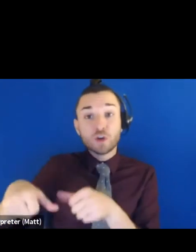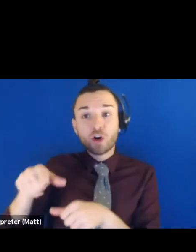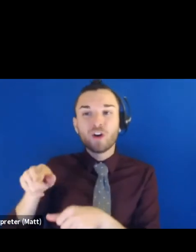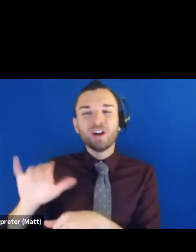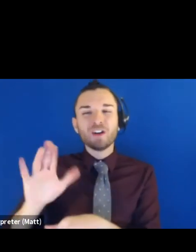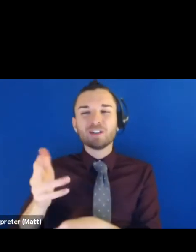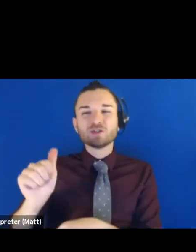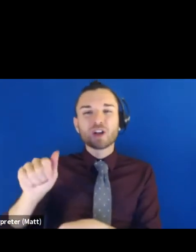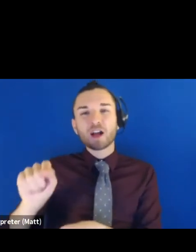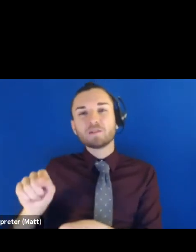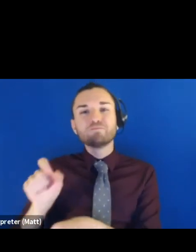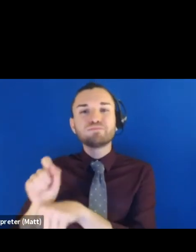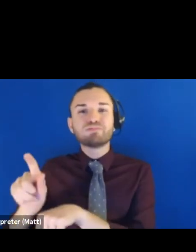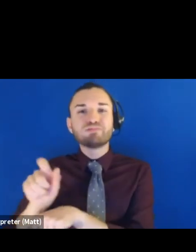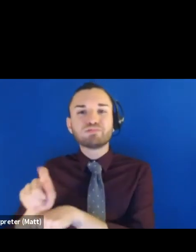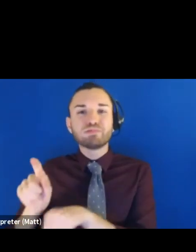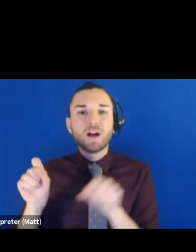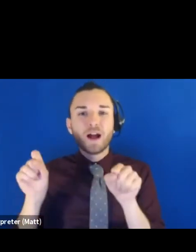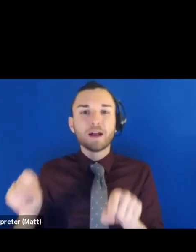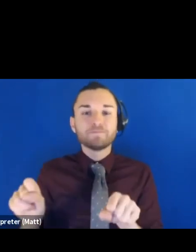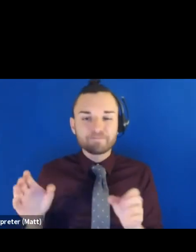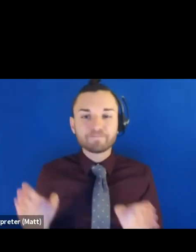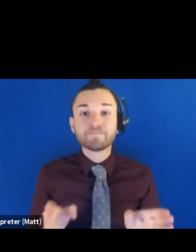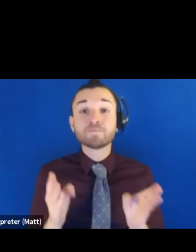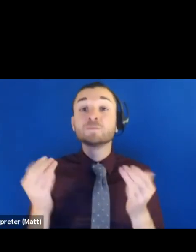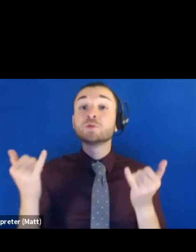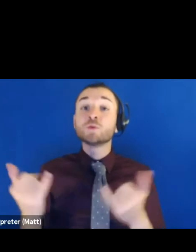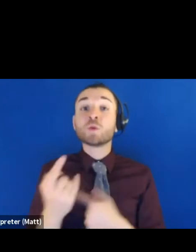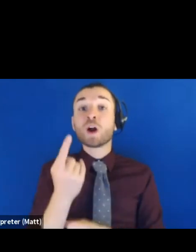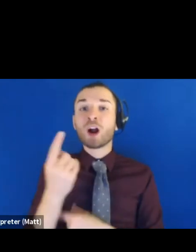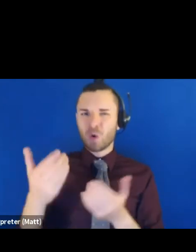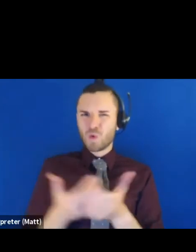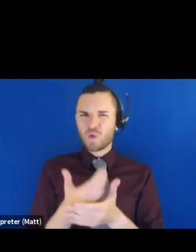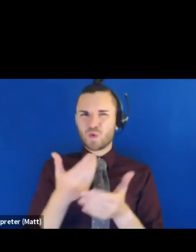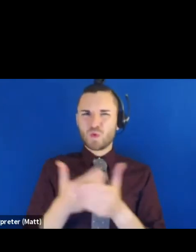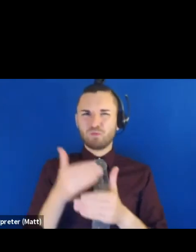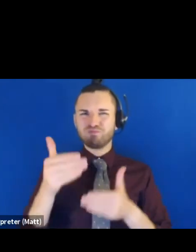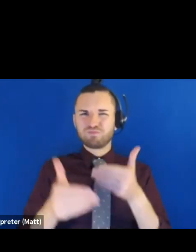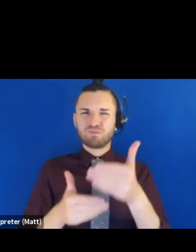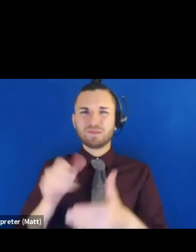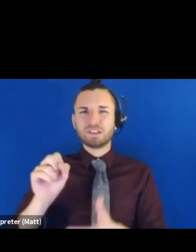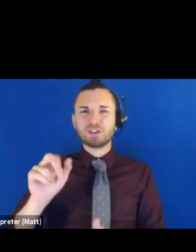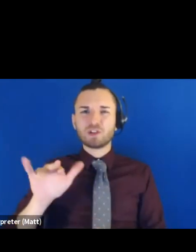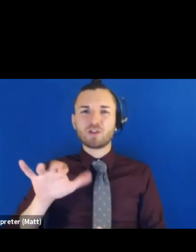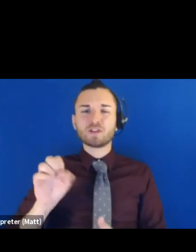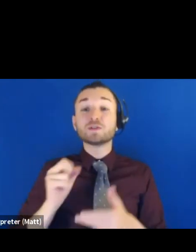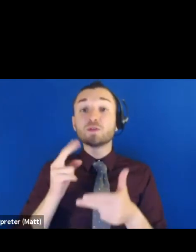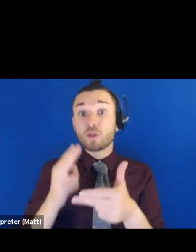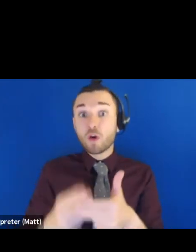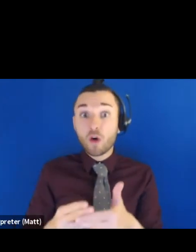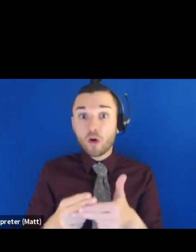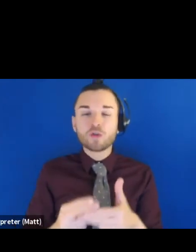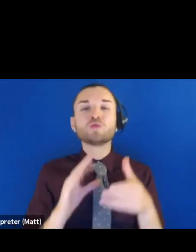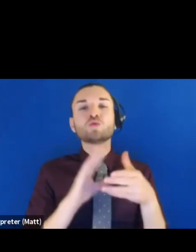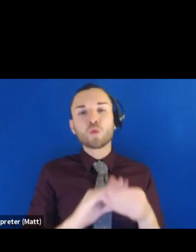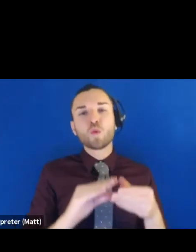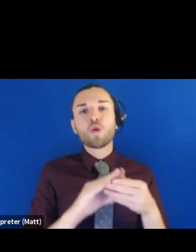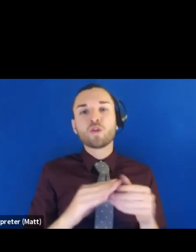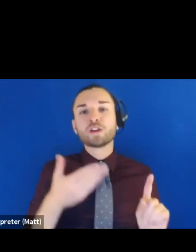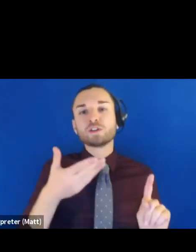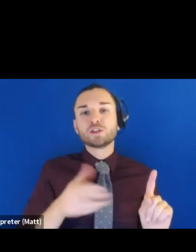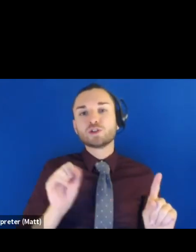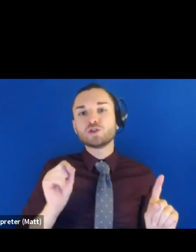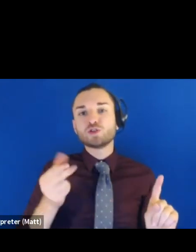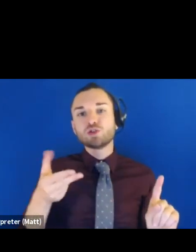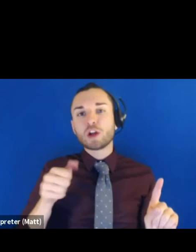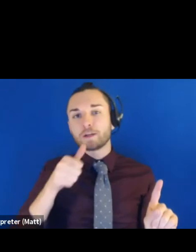new series called Stories She Tells. This is a two-year initiative that shines an investigative and exploratory spotlight